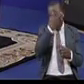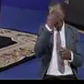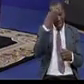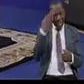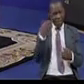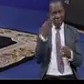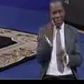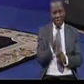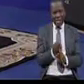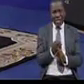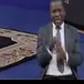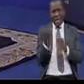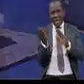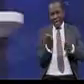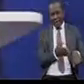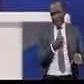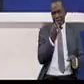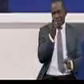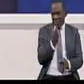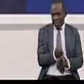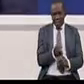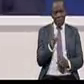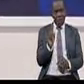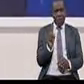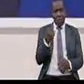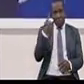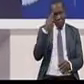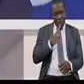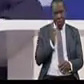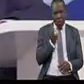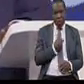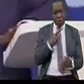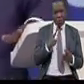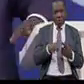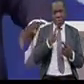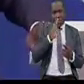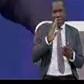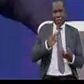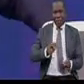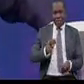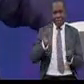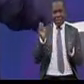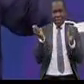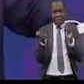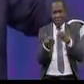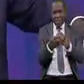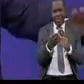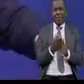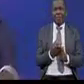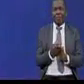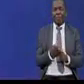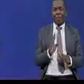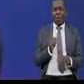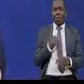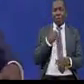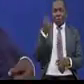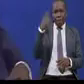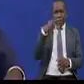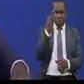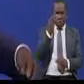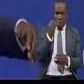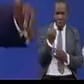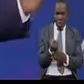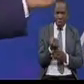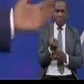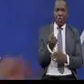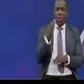to have the rapture, we hold on to that faith. Any other thing that will come in our lives, or people who want to fight, or